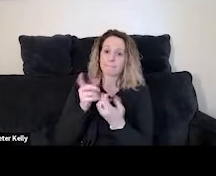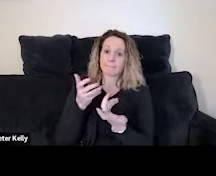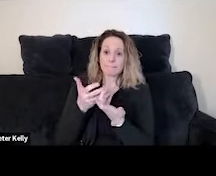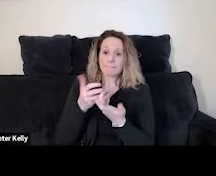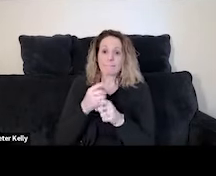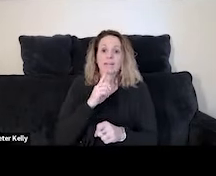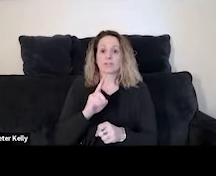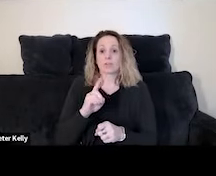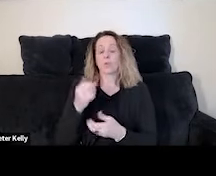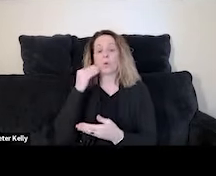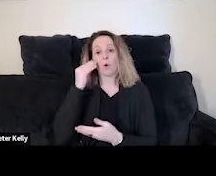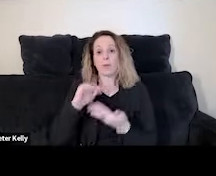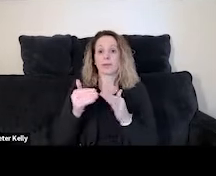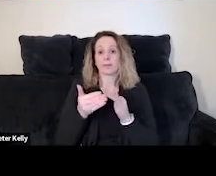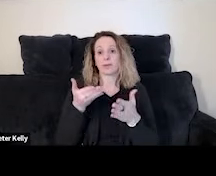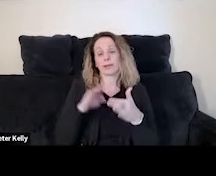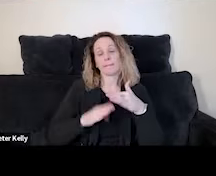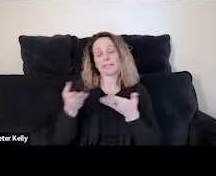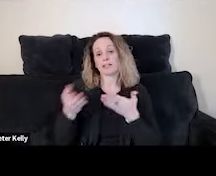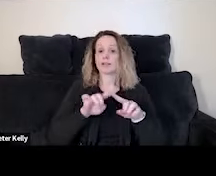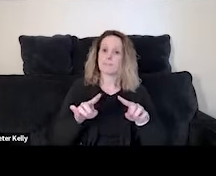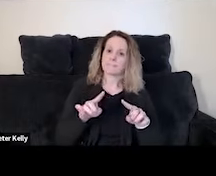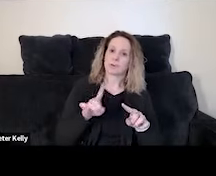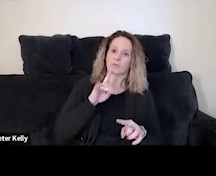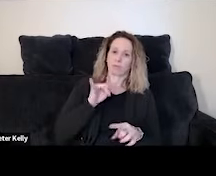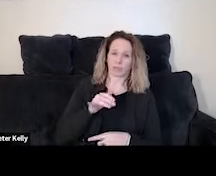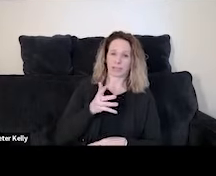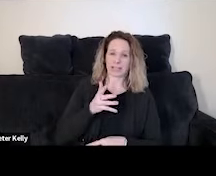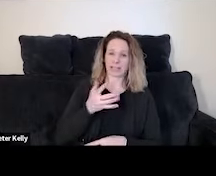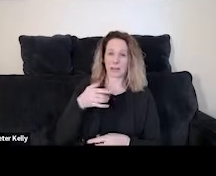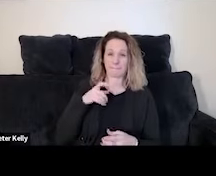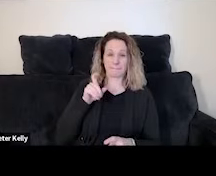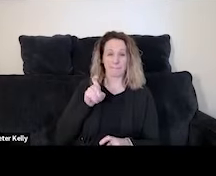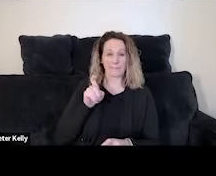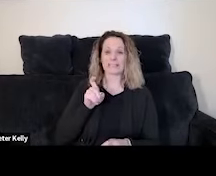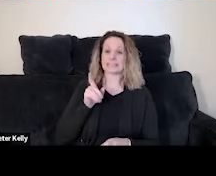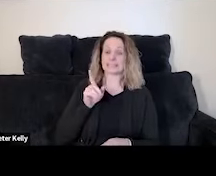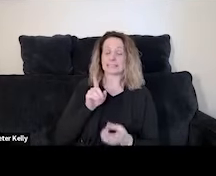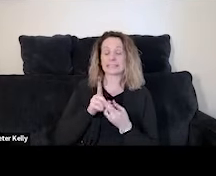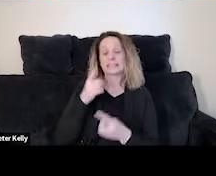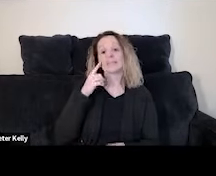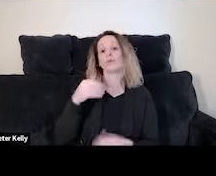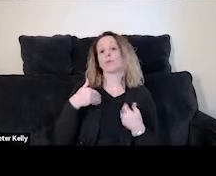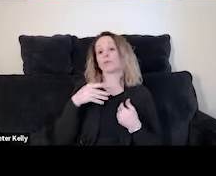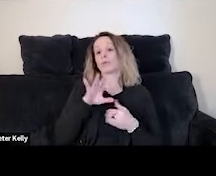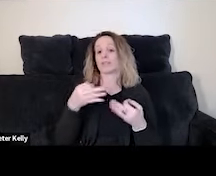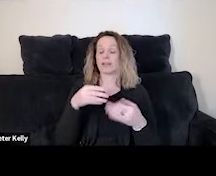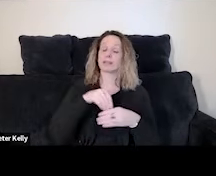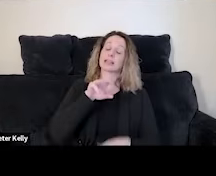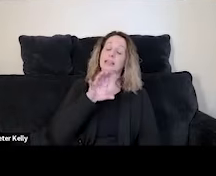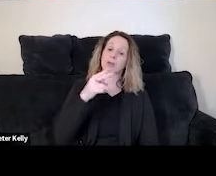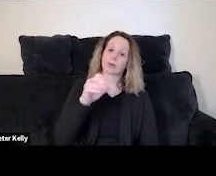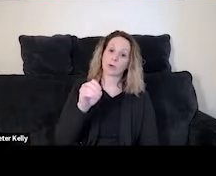and community-based services, but at the core level, meet the needs of those youth and families in Ohio